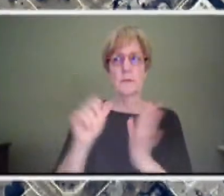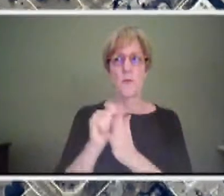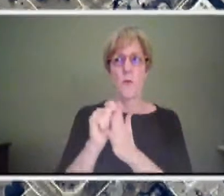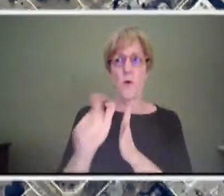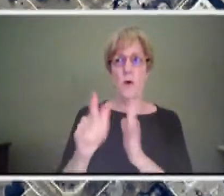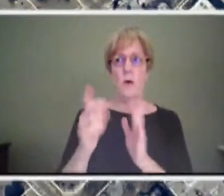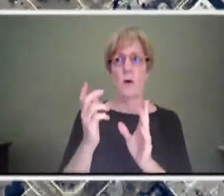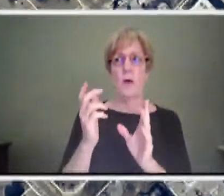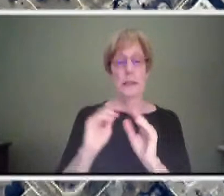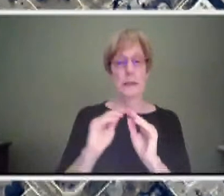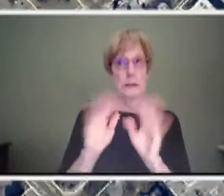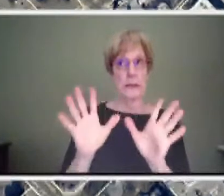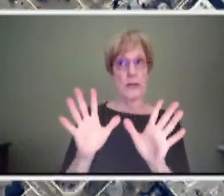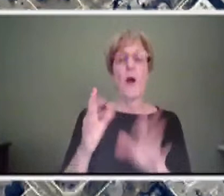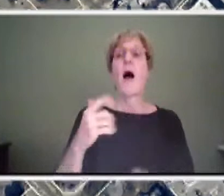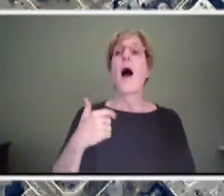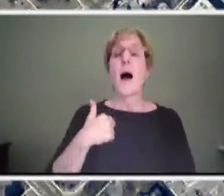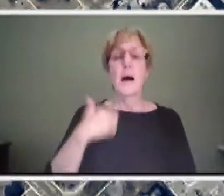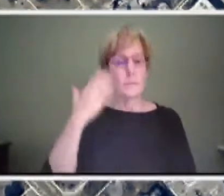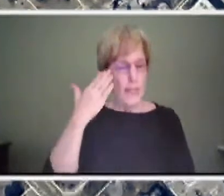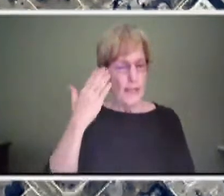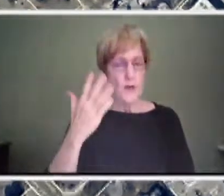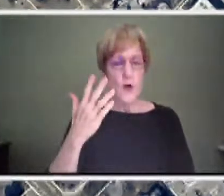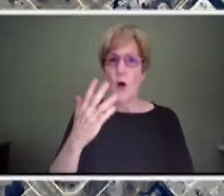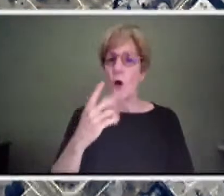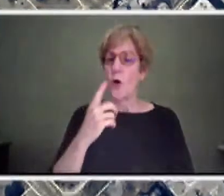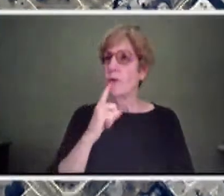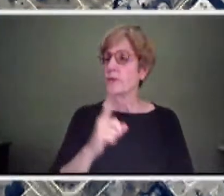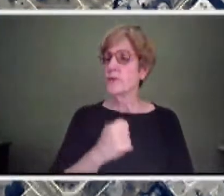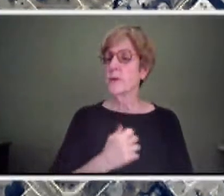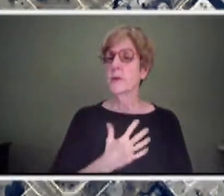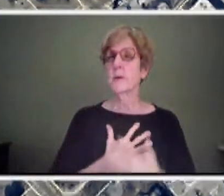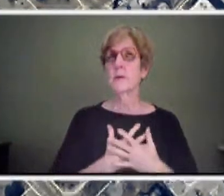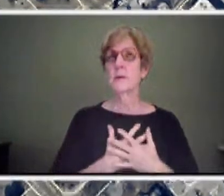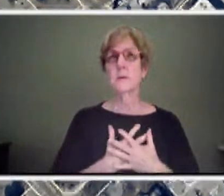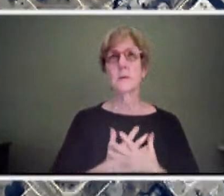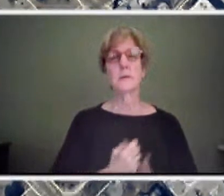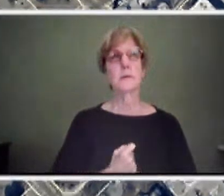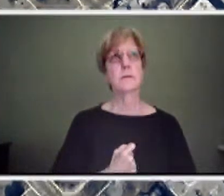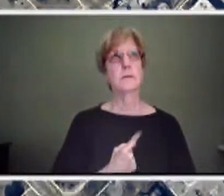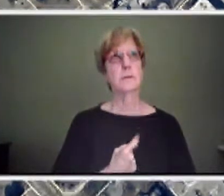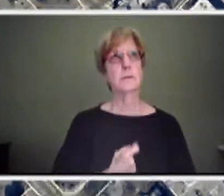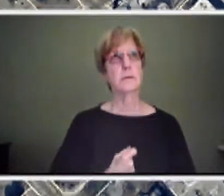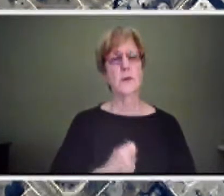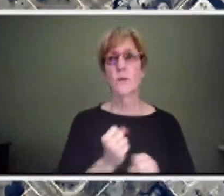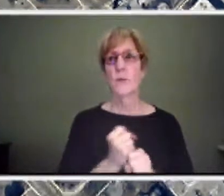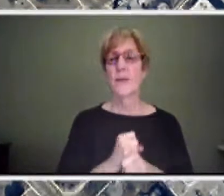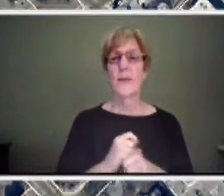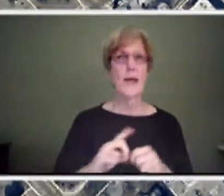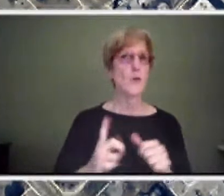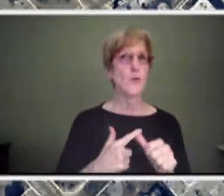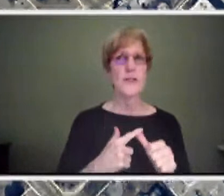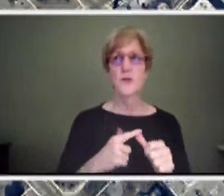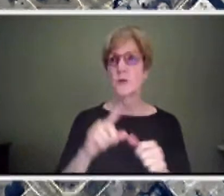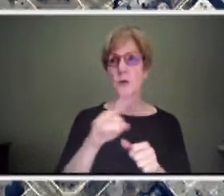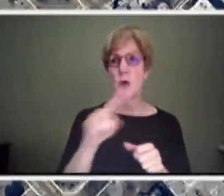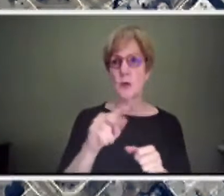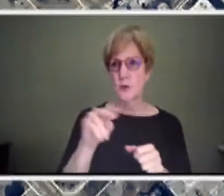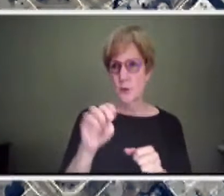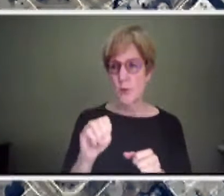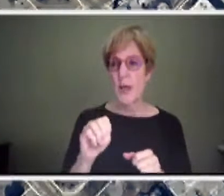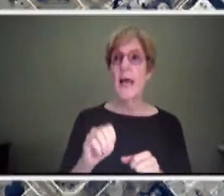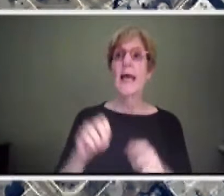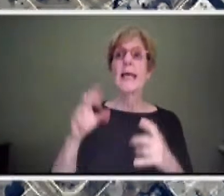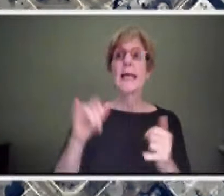because I know there had been heartburn with the original rezoning, nothing changing there. The only thing changing is incorporating the